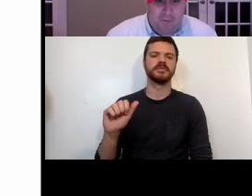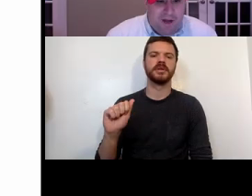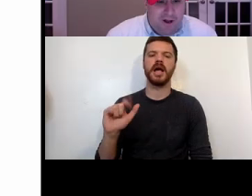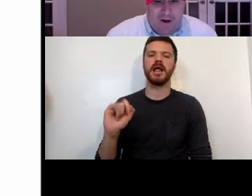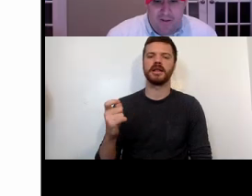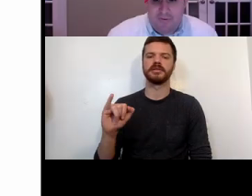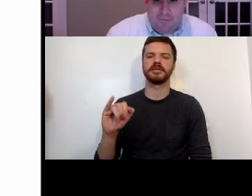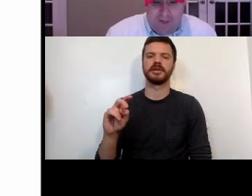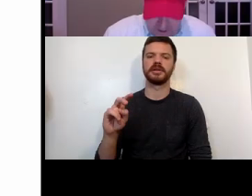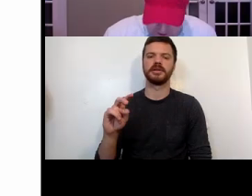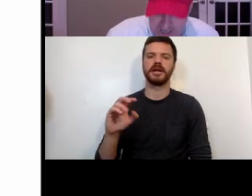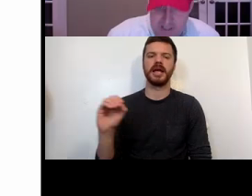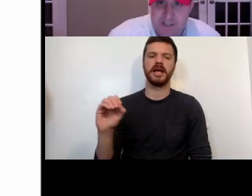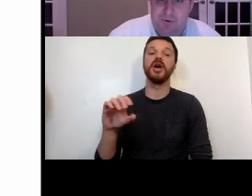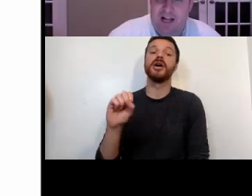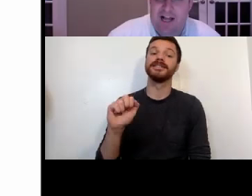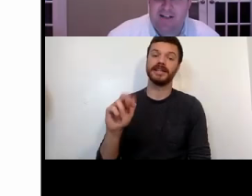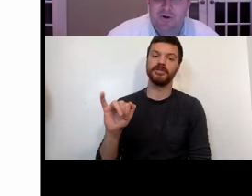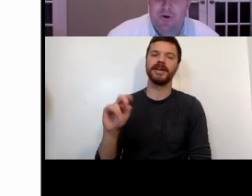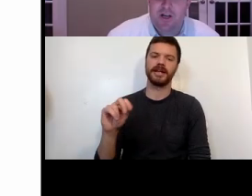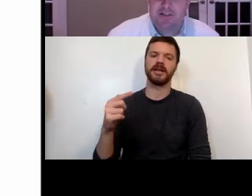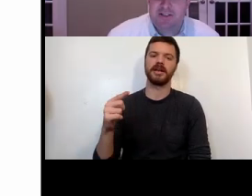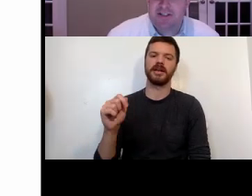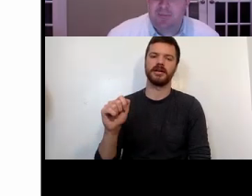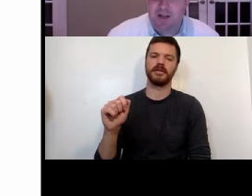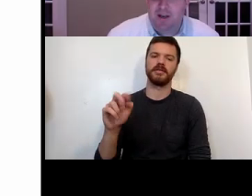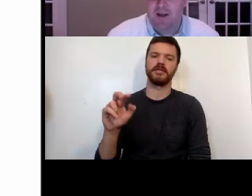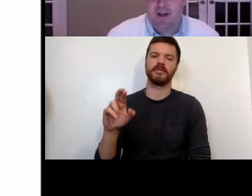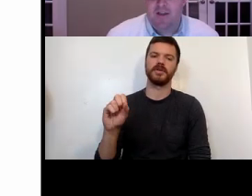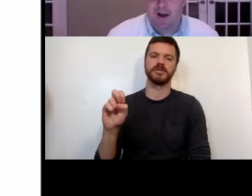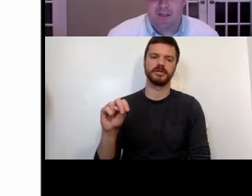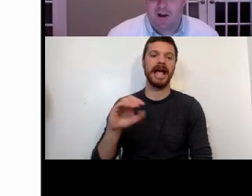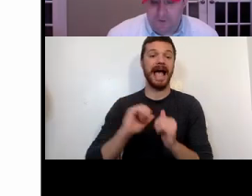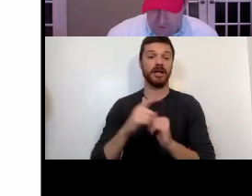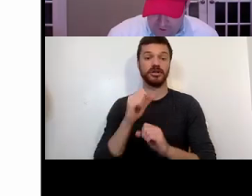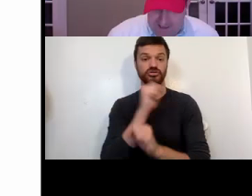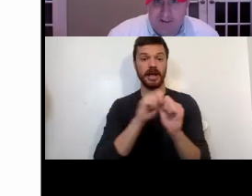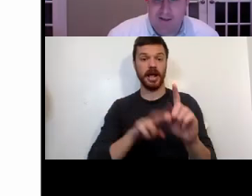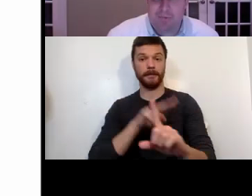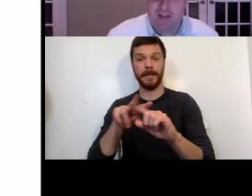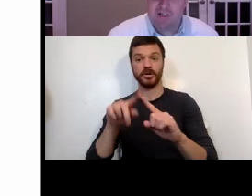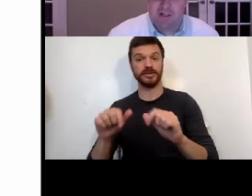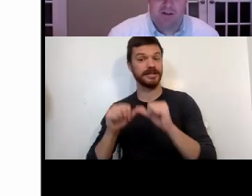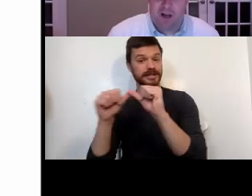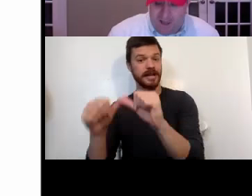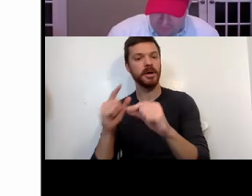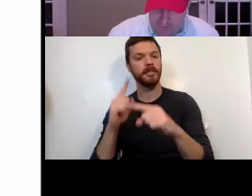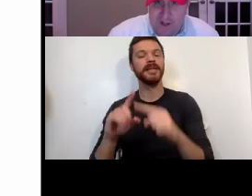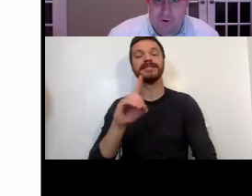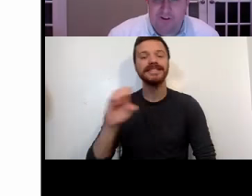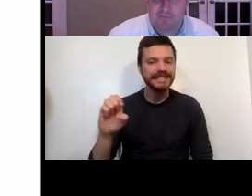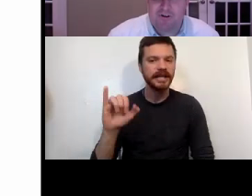think about how do these implementation strategies apply to sustainment, and then how do they also apply to de-implementation as